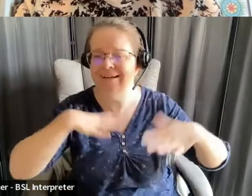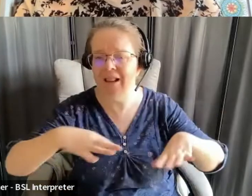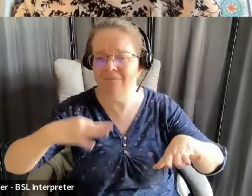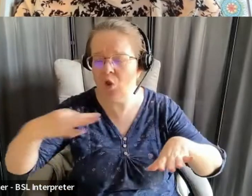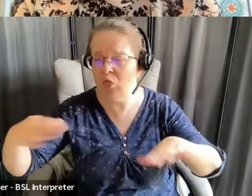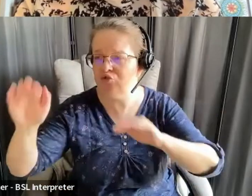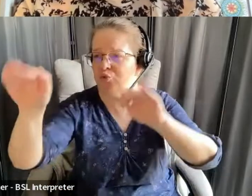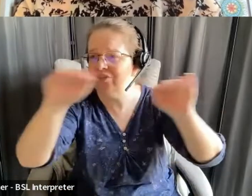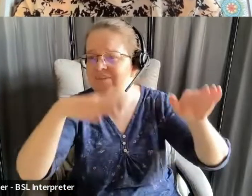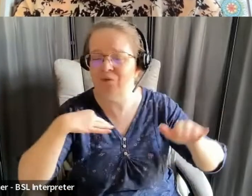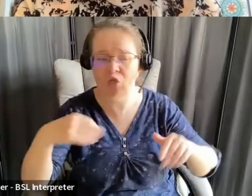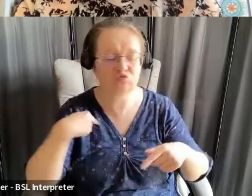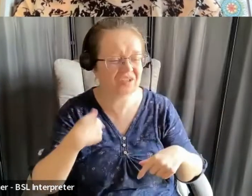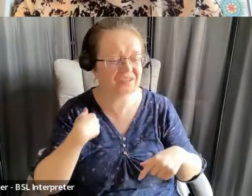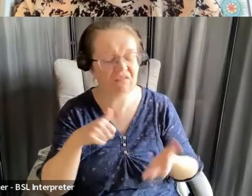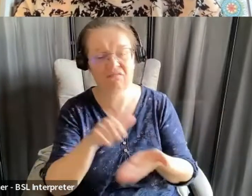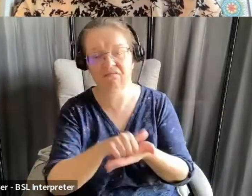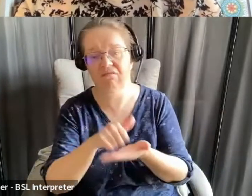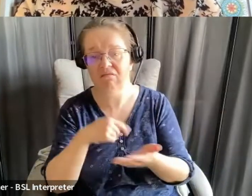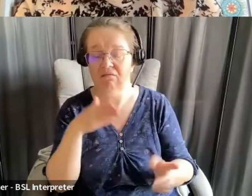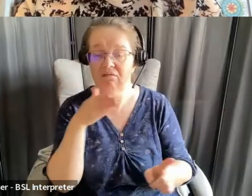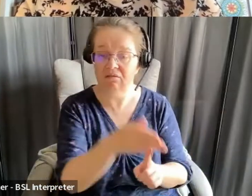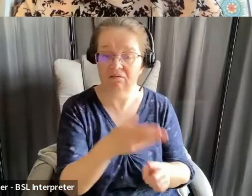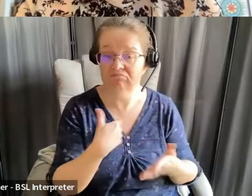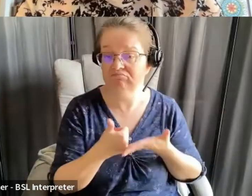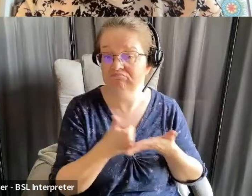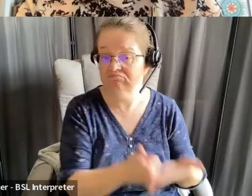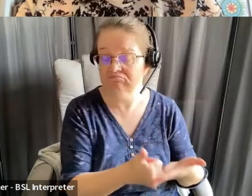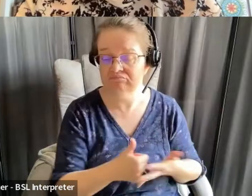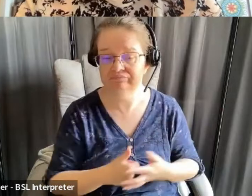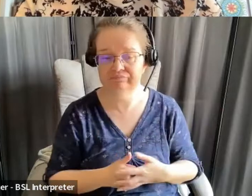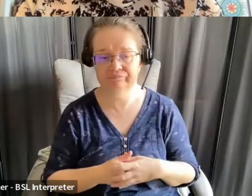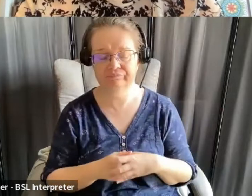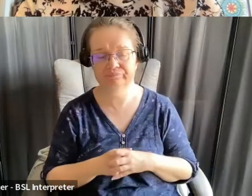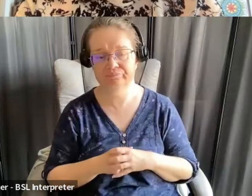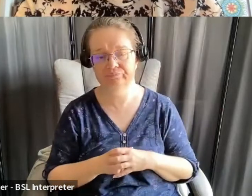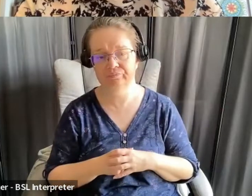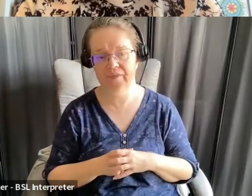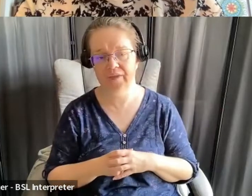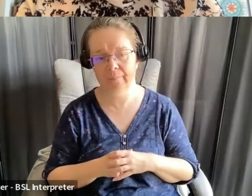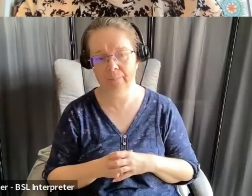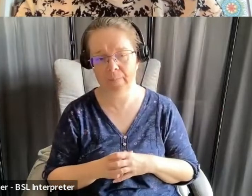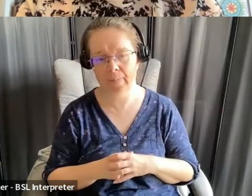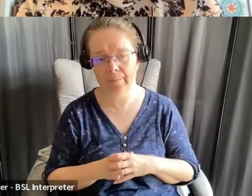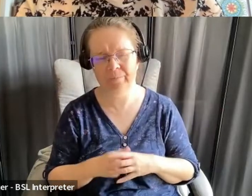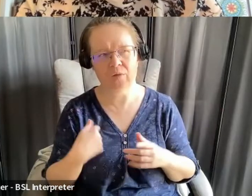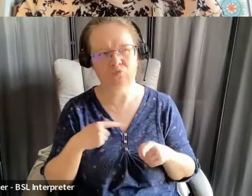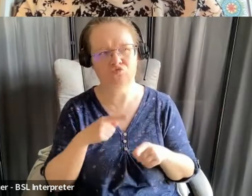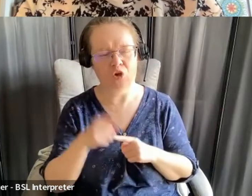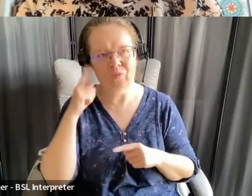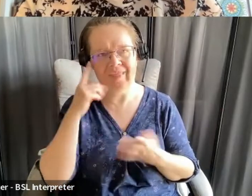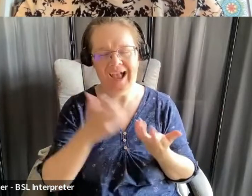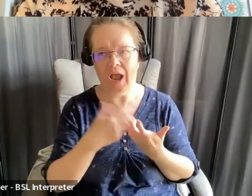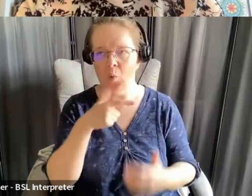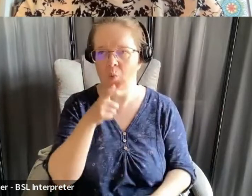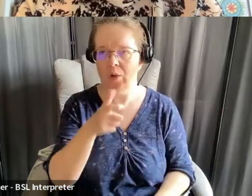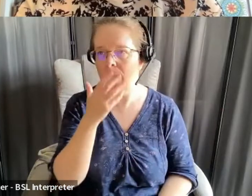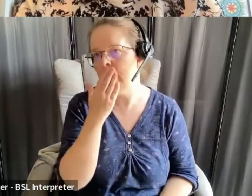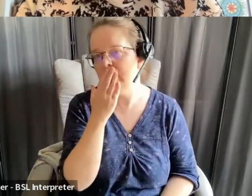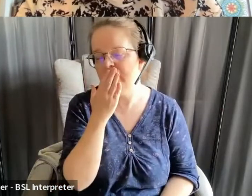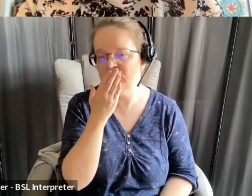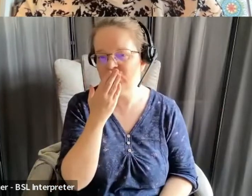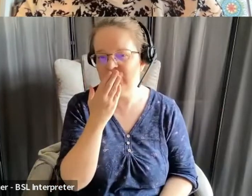very welcome. And, you know, it seems a rather trite way of putting it, but that